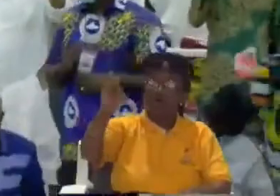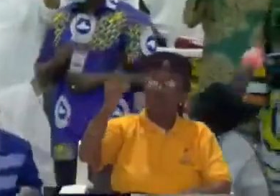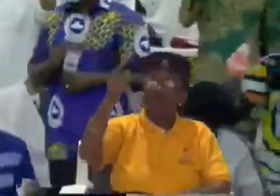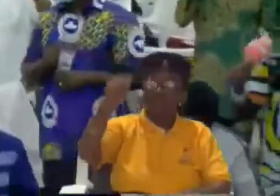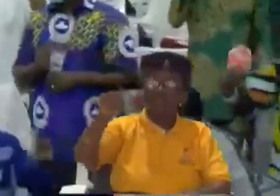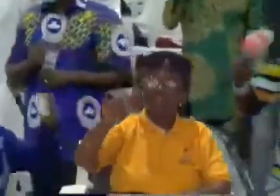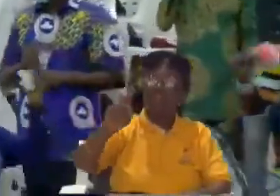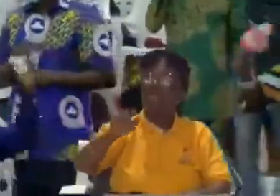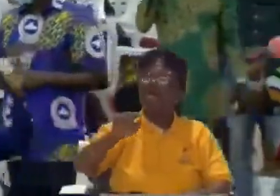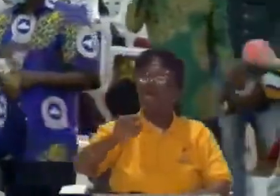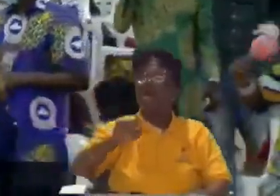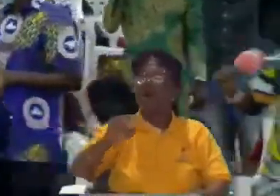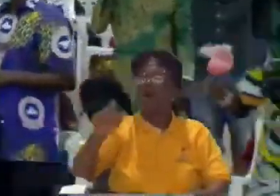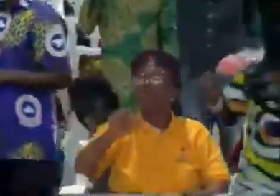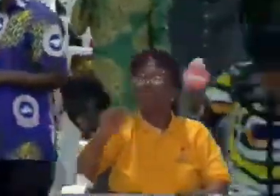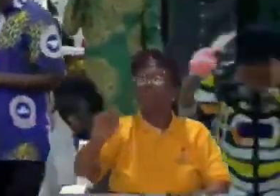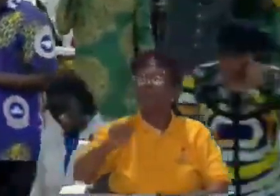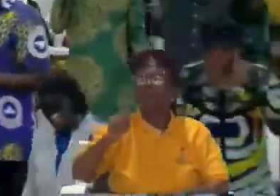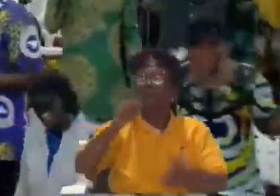100,000.